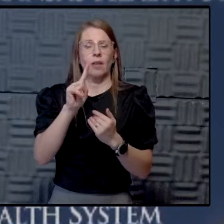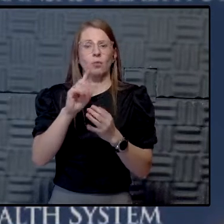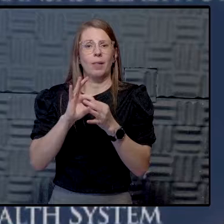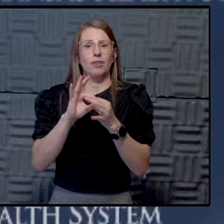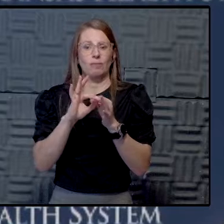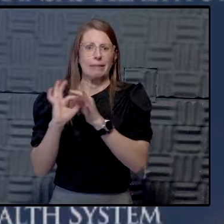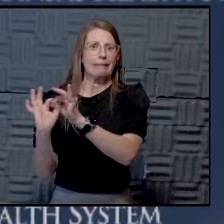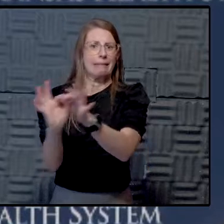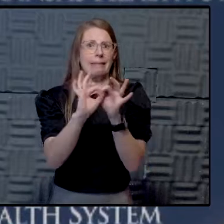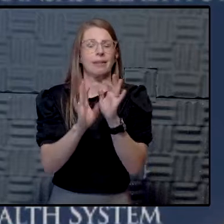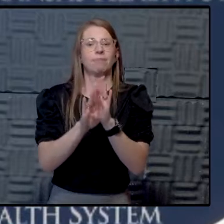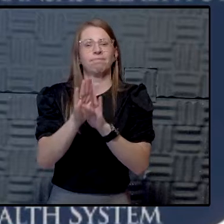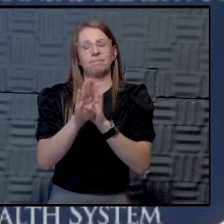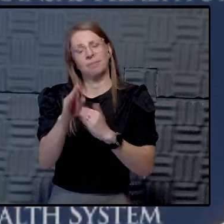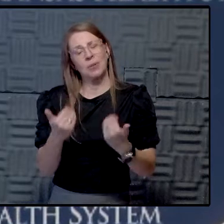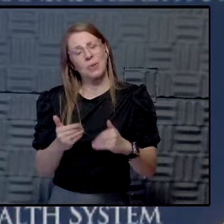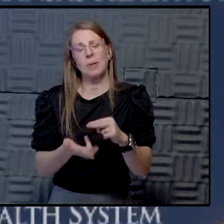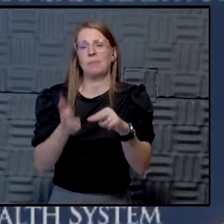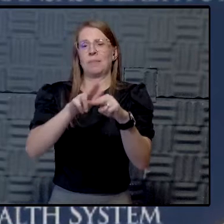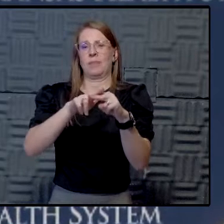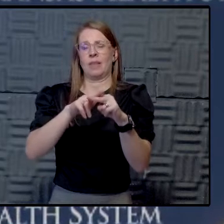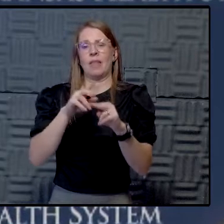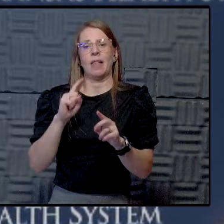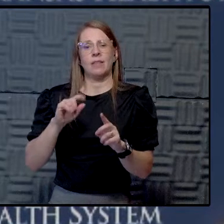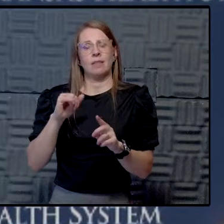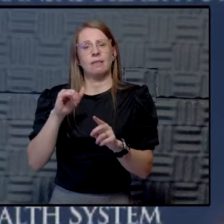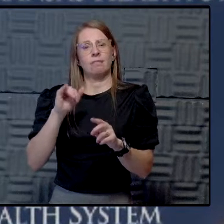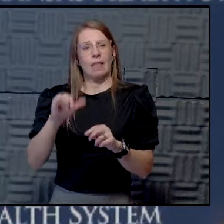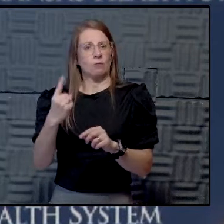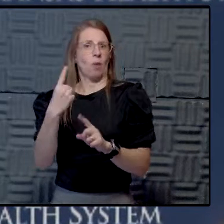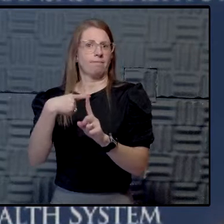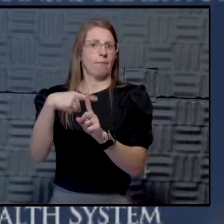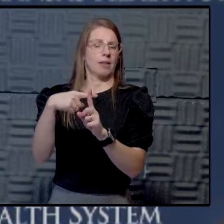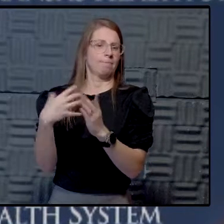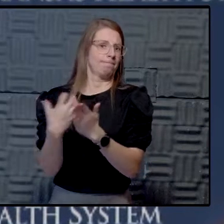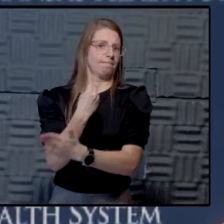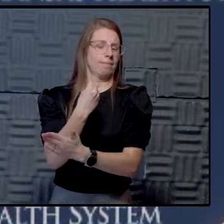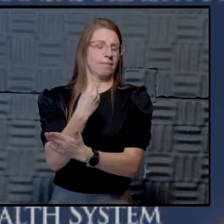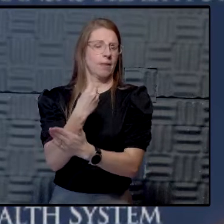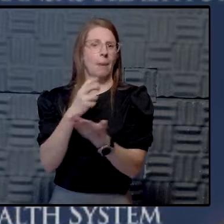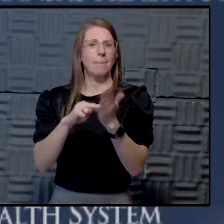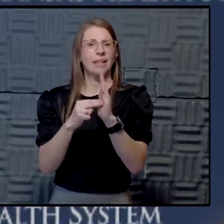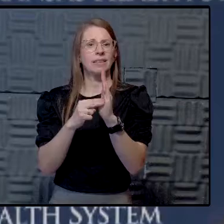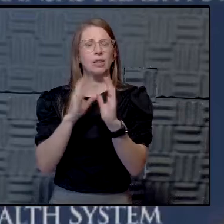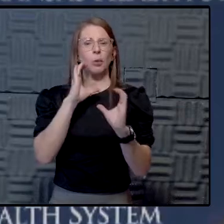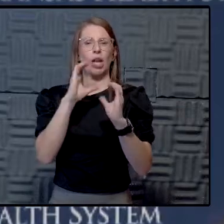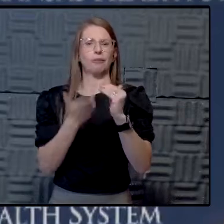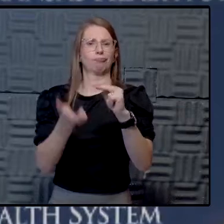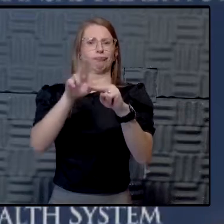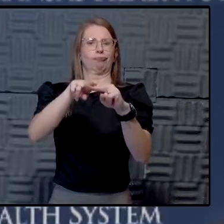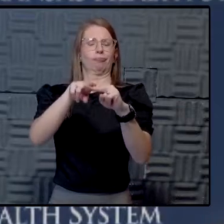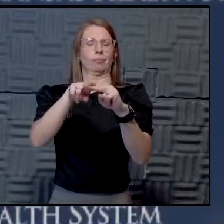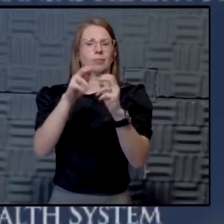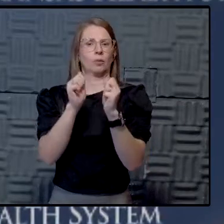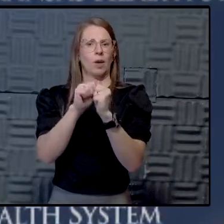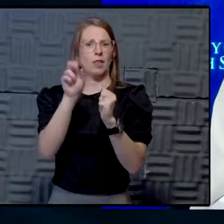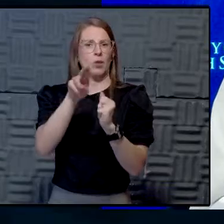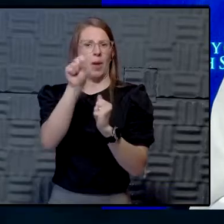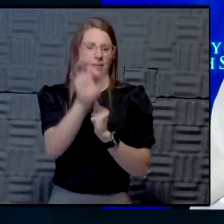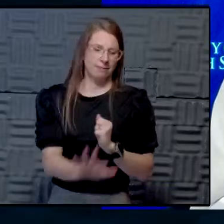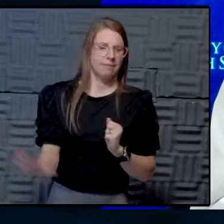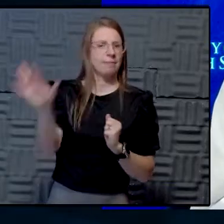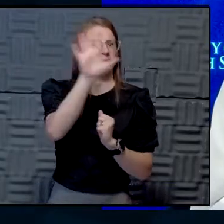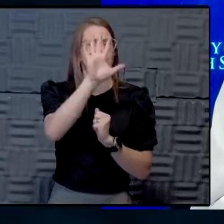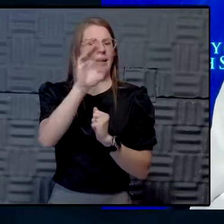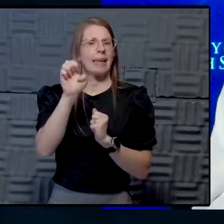there were enhanced, and I think that's one positive we can take away from this is the enhanced communication across the country on how to deal with these issues.